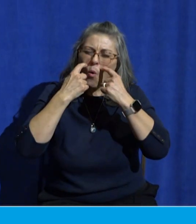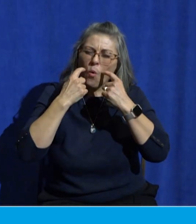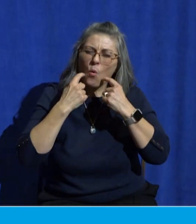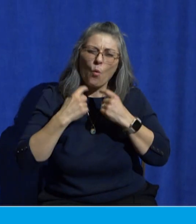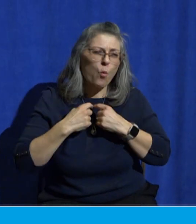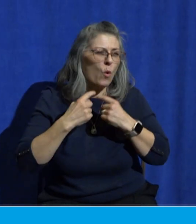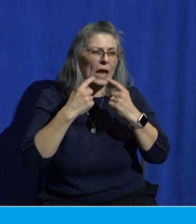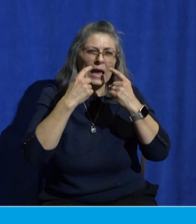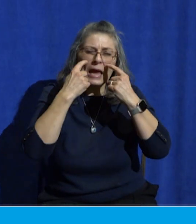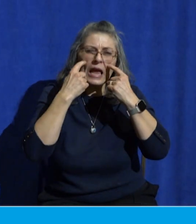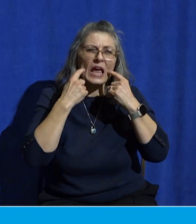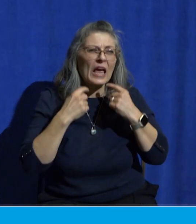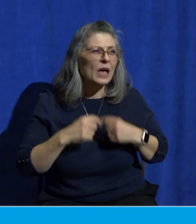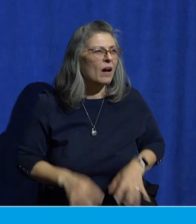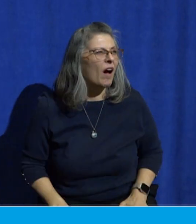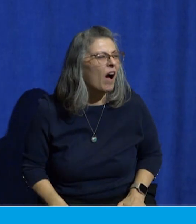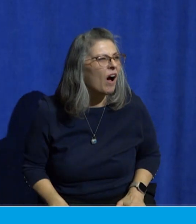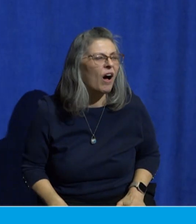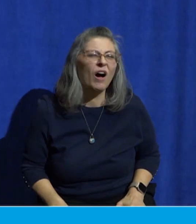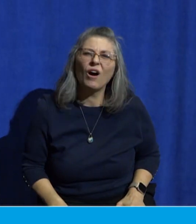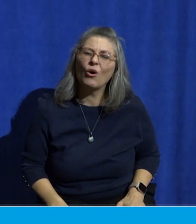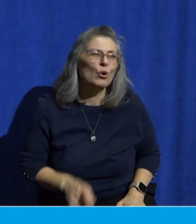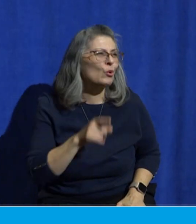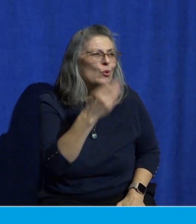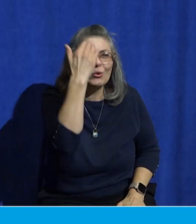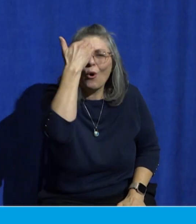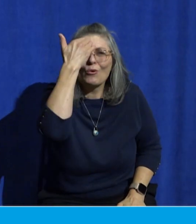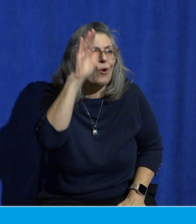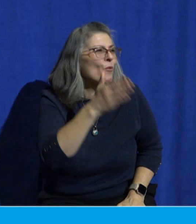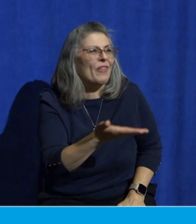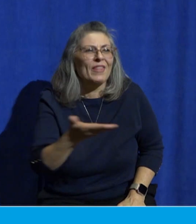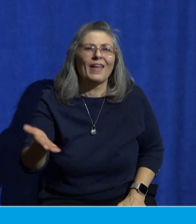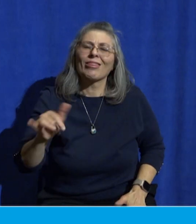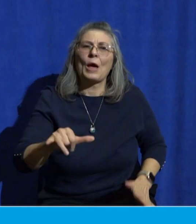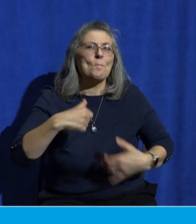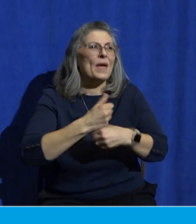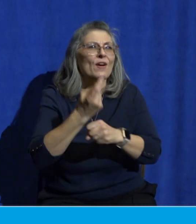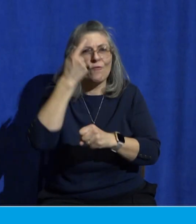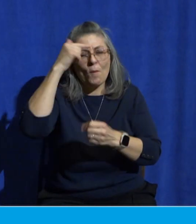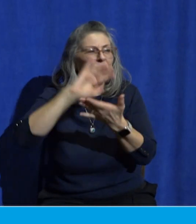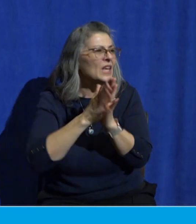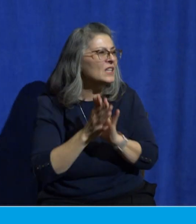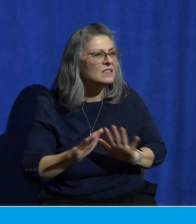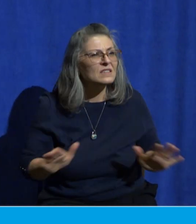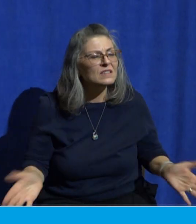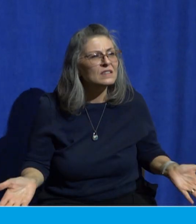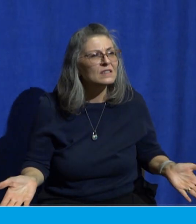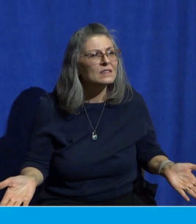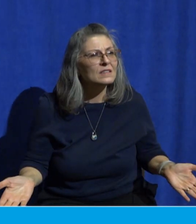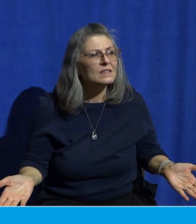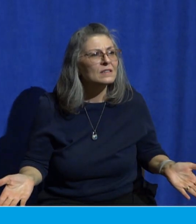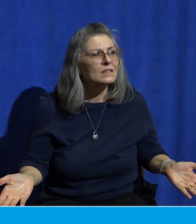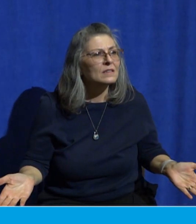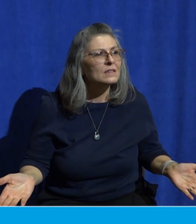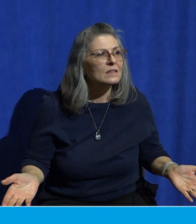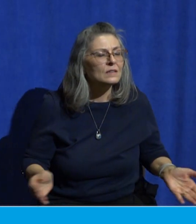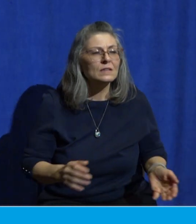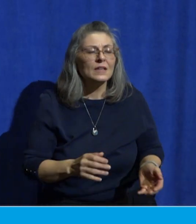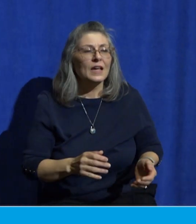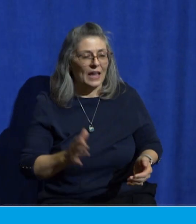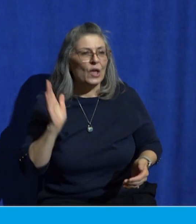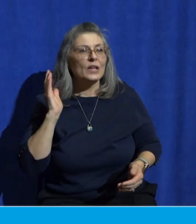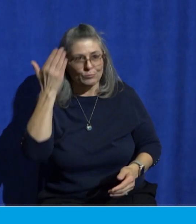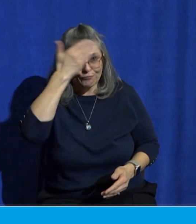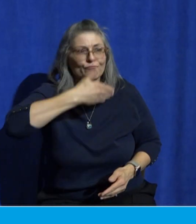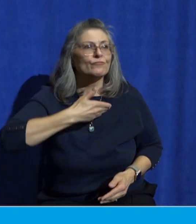saying, "Would that you, even you, had known on this day the things that make for peace. But now they're hidden from your eyes, for the days will come upon